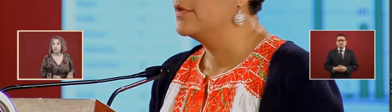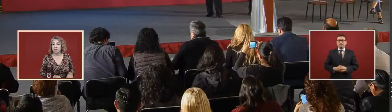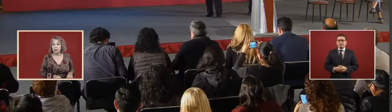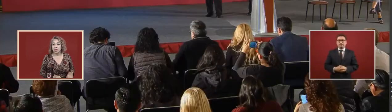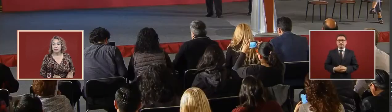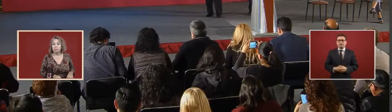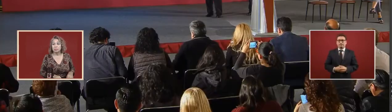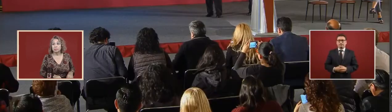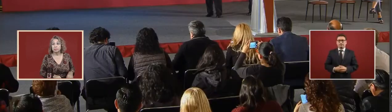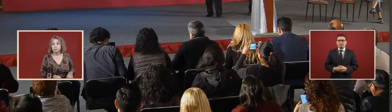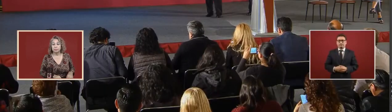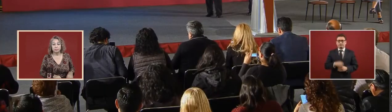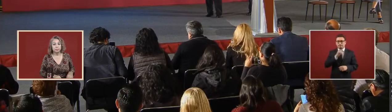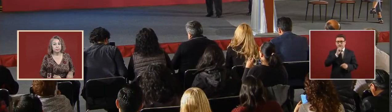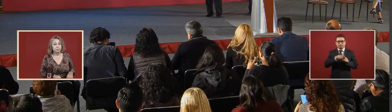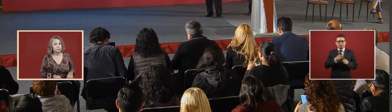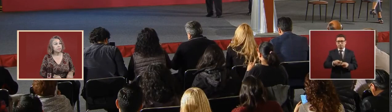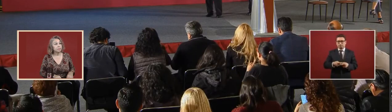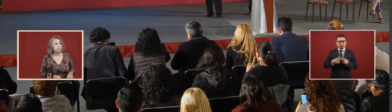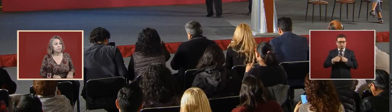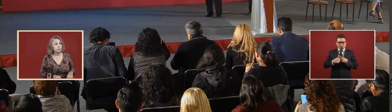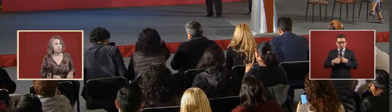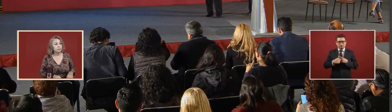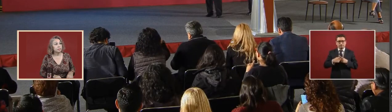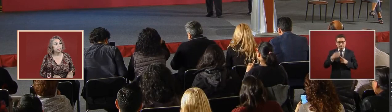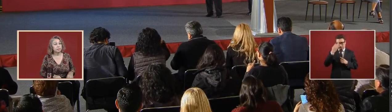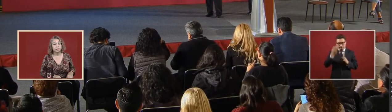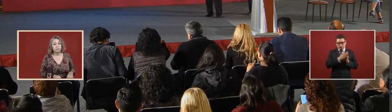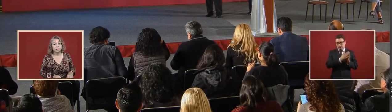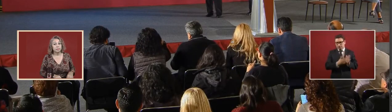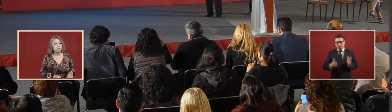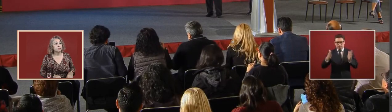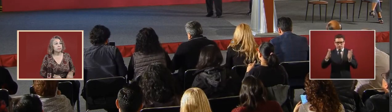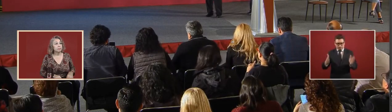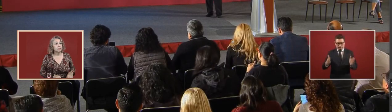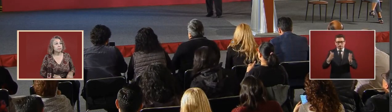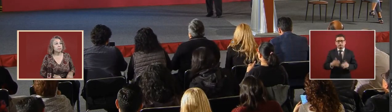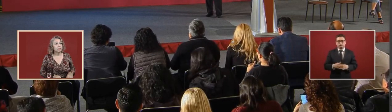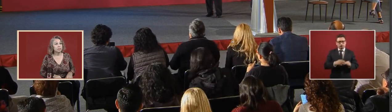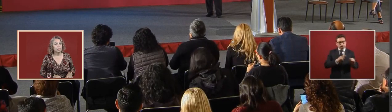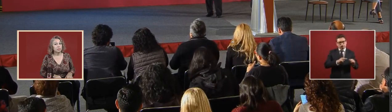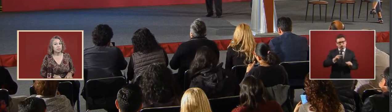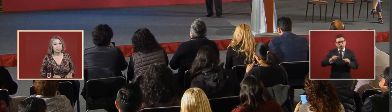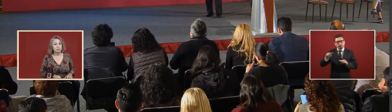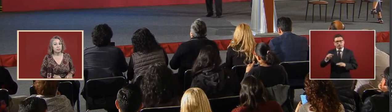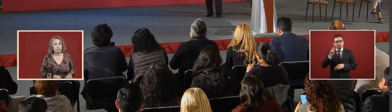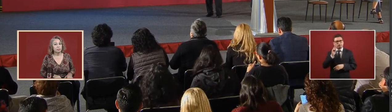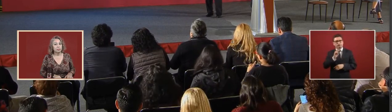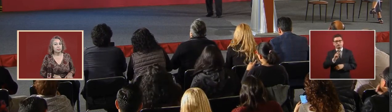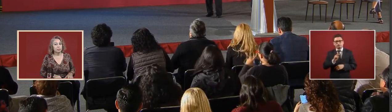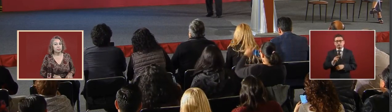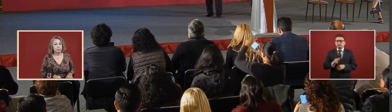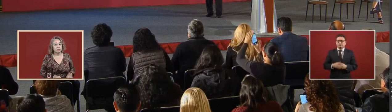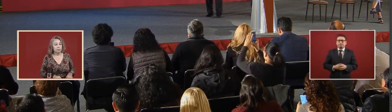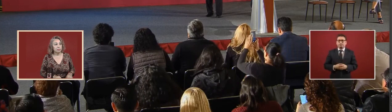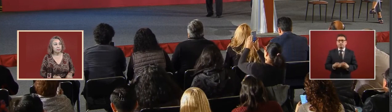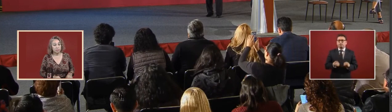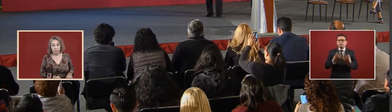Jalisco. También por primera vez en ese mismo periodo, en el conteo histórico, tenemos un aproximado